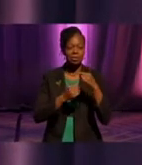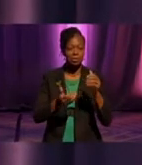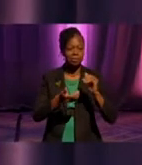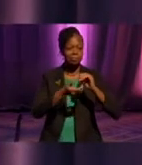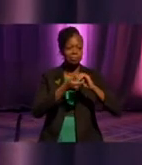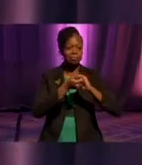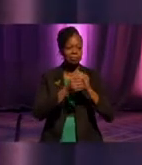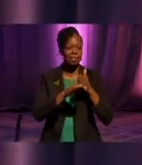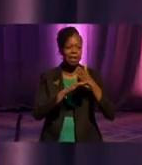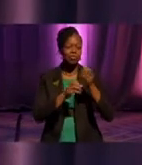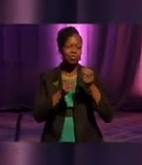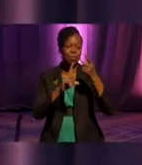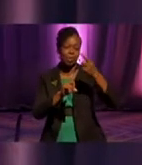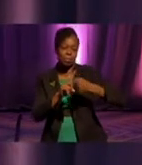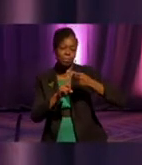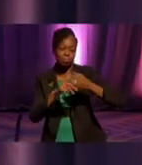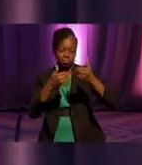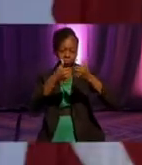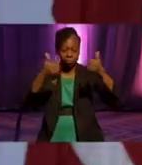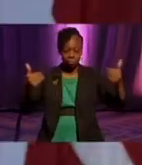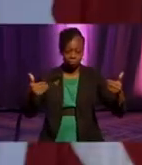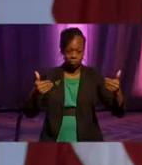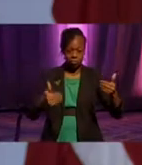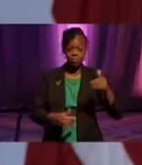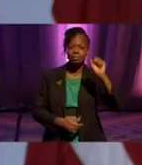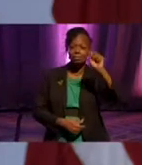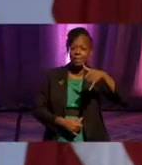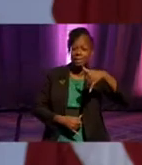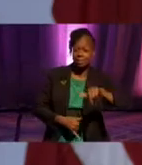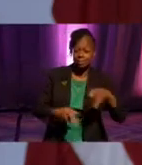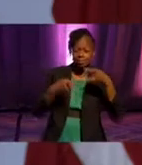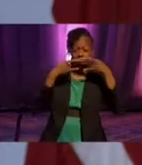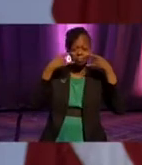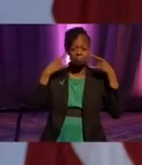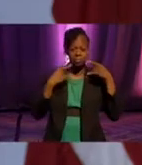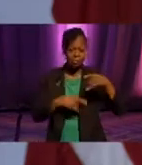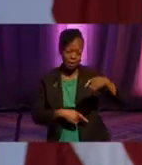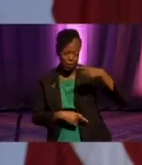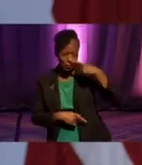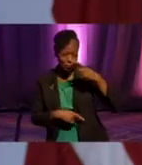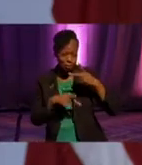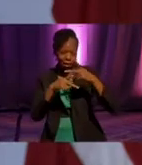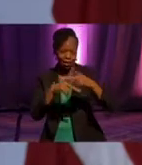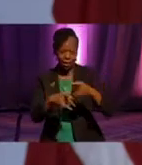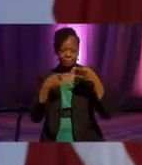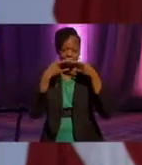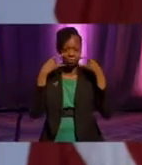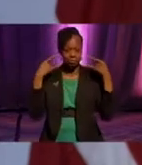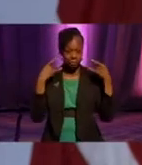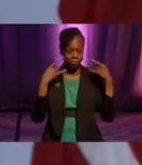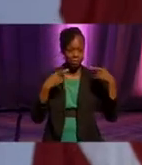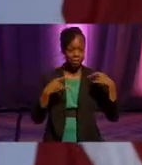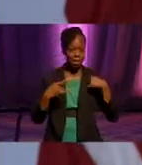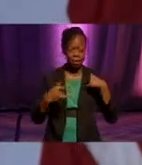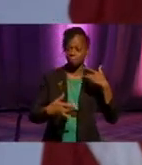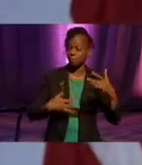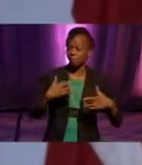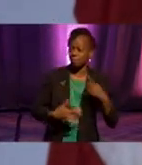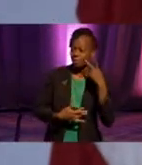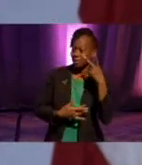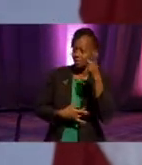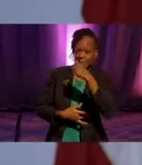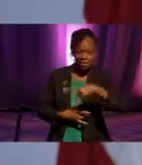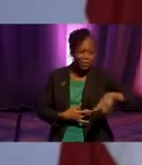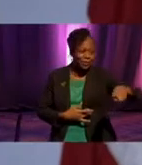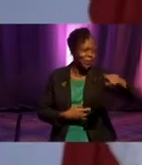months apart. And while we are masked, and I do ask that you keep your mask on, I am so excited to see each and every